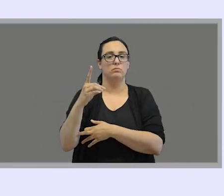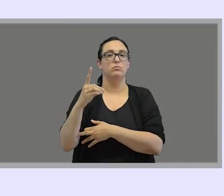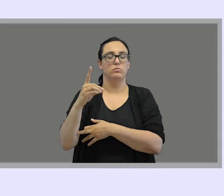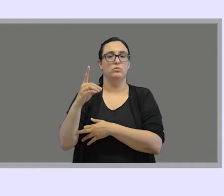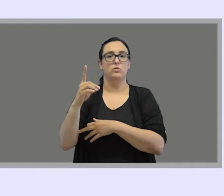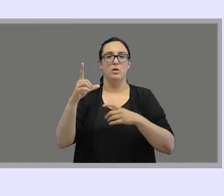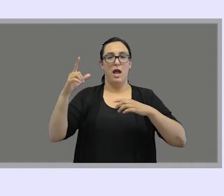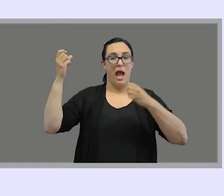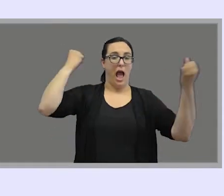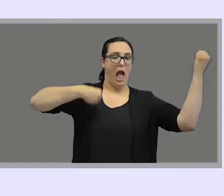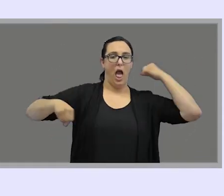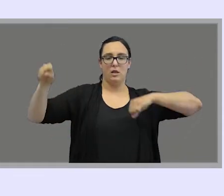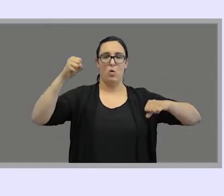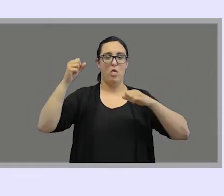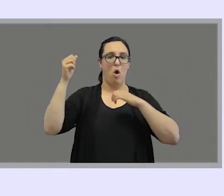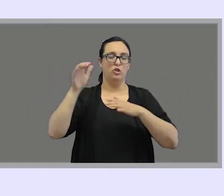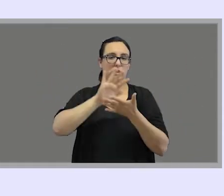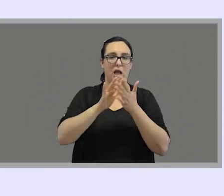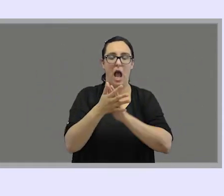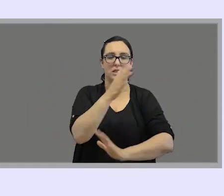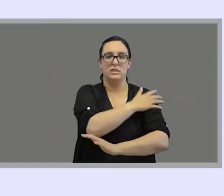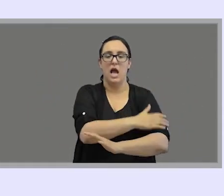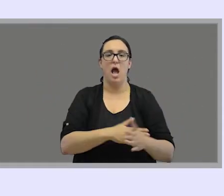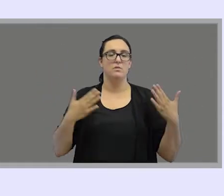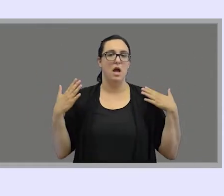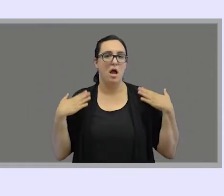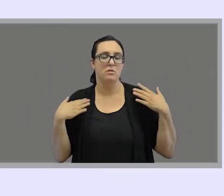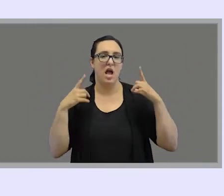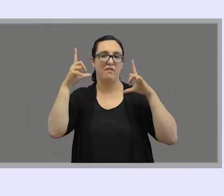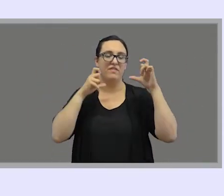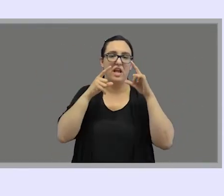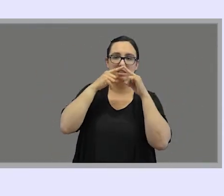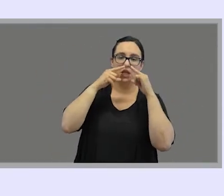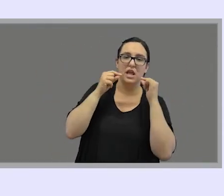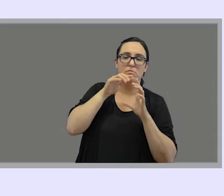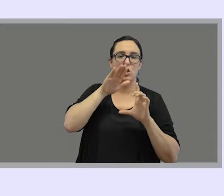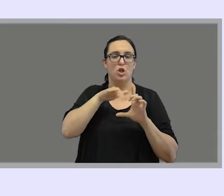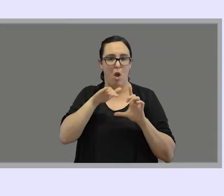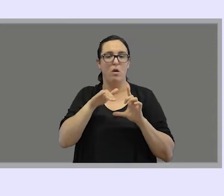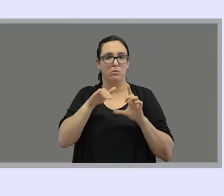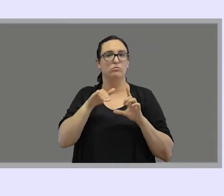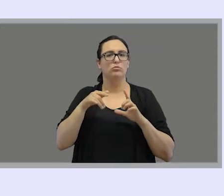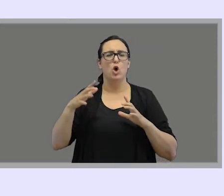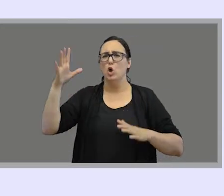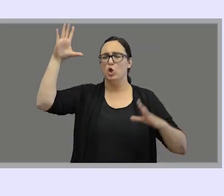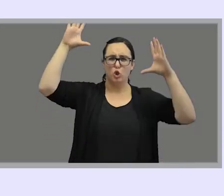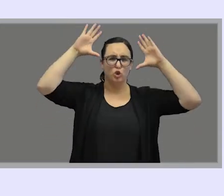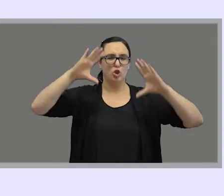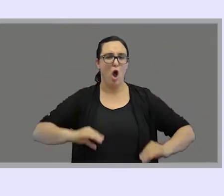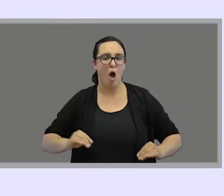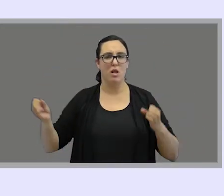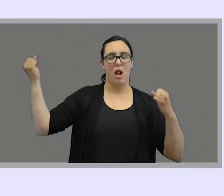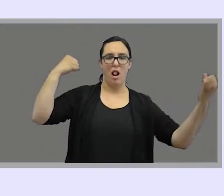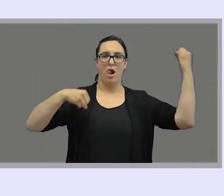uses different active articulators such as the hands, the arms, the shoulders, the face, the lips, and the tongue. And all these